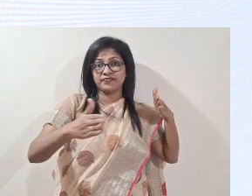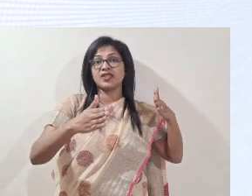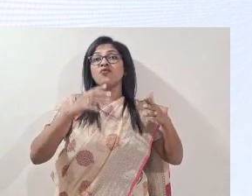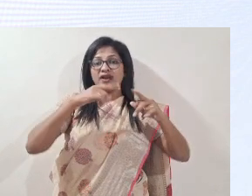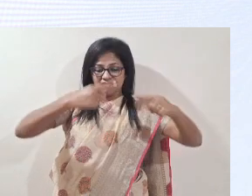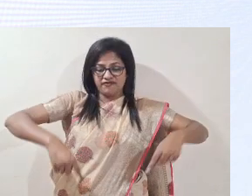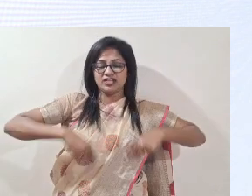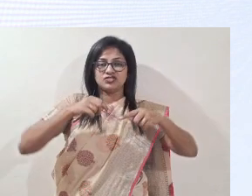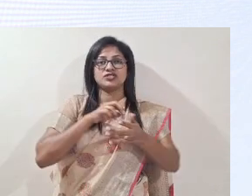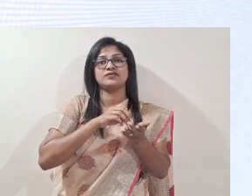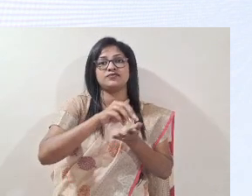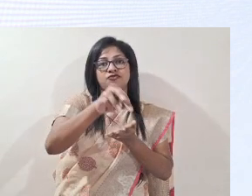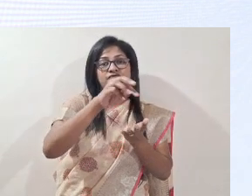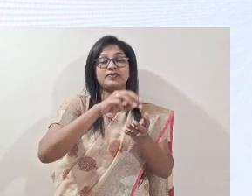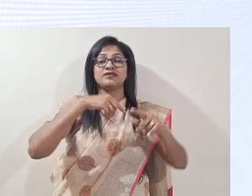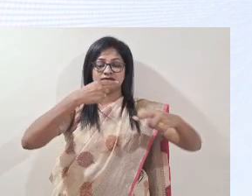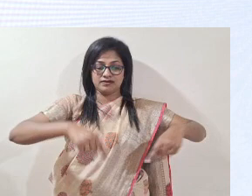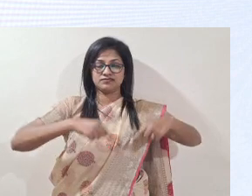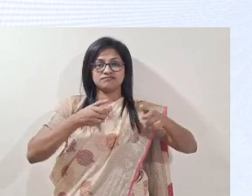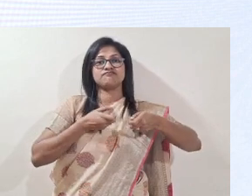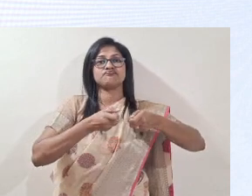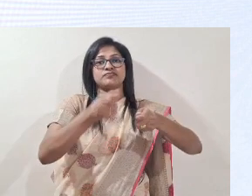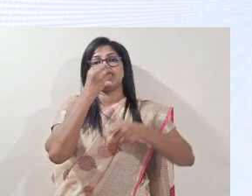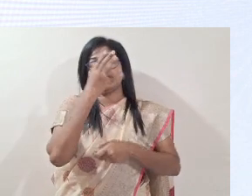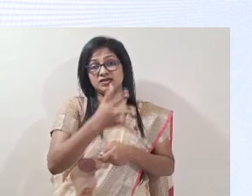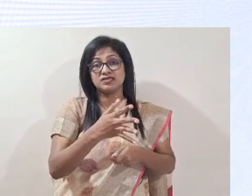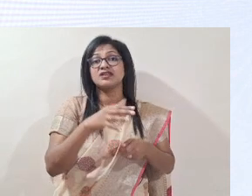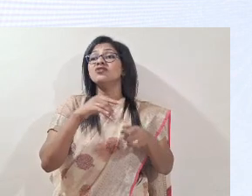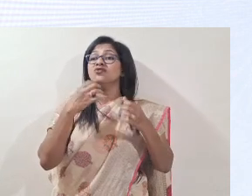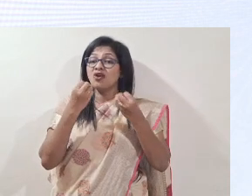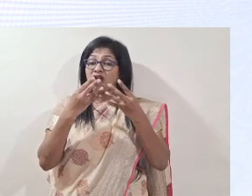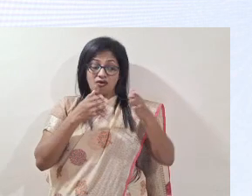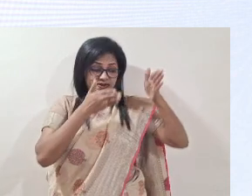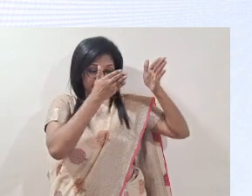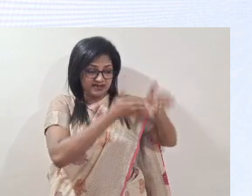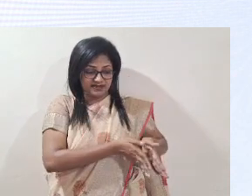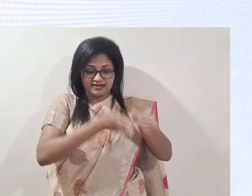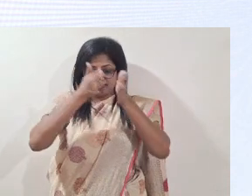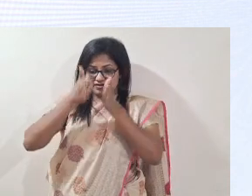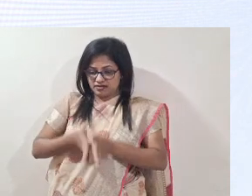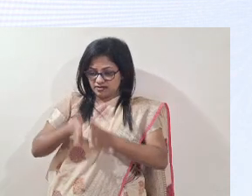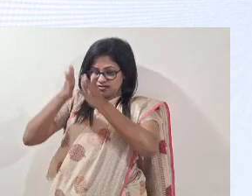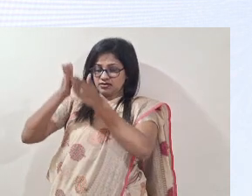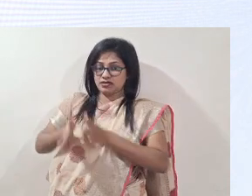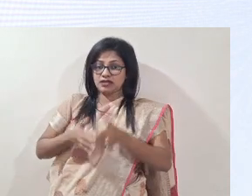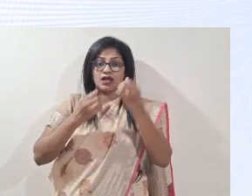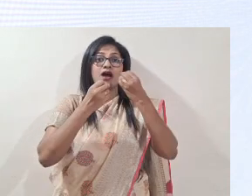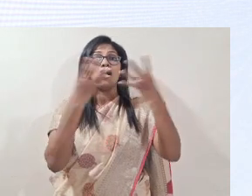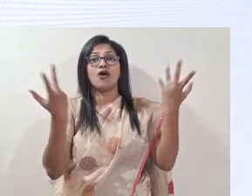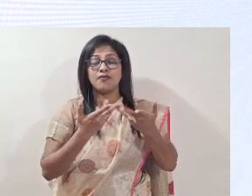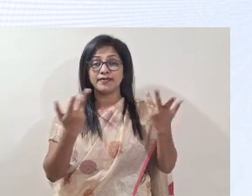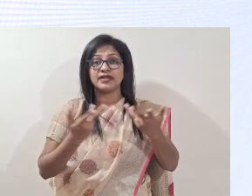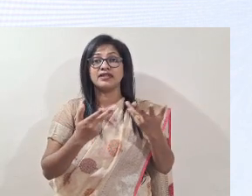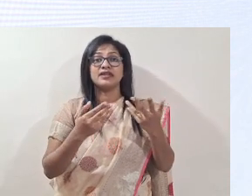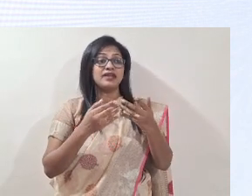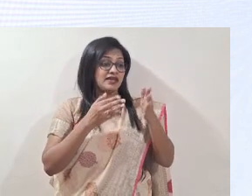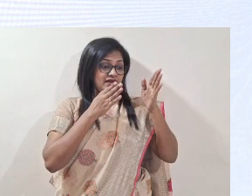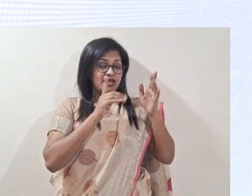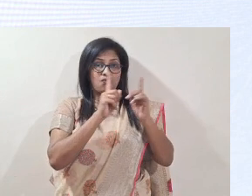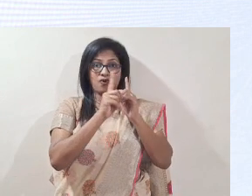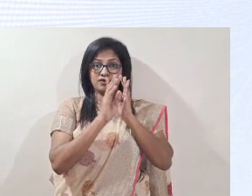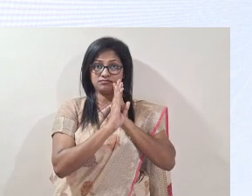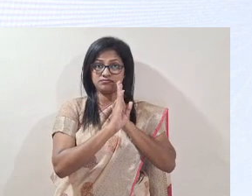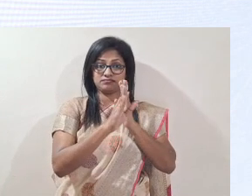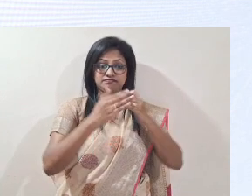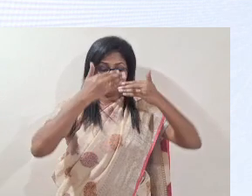variable design parameters, as in how many bollards do we require, what is the number of rows of the bollards that is sufficient, should we